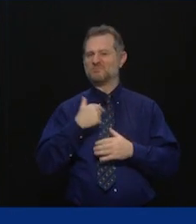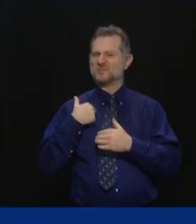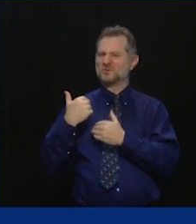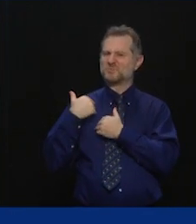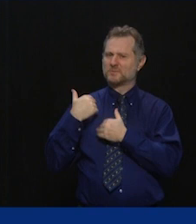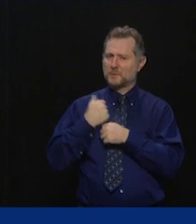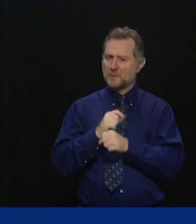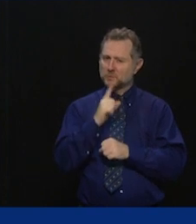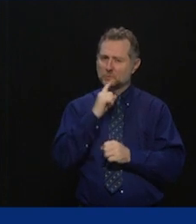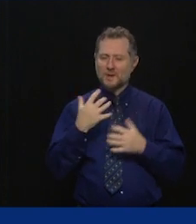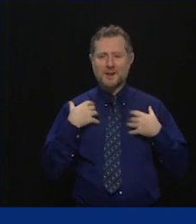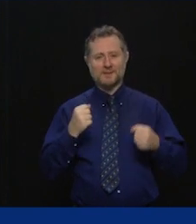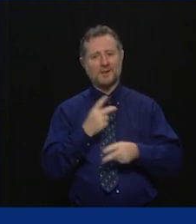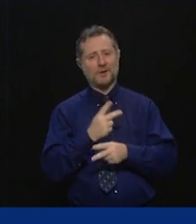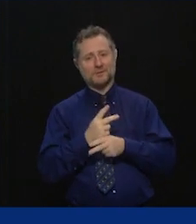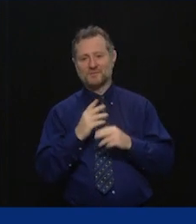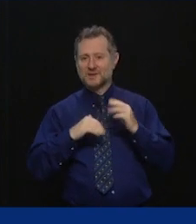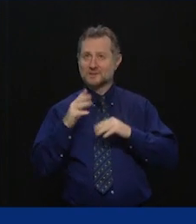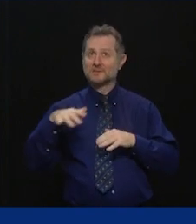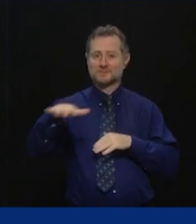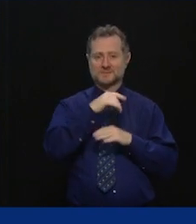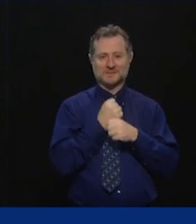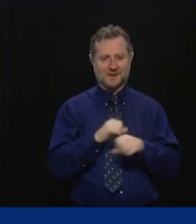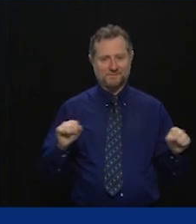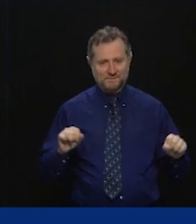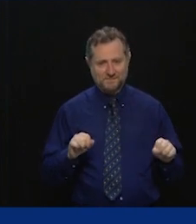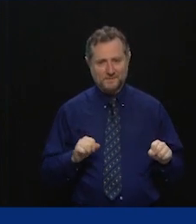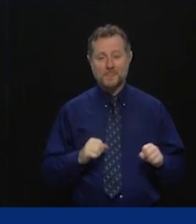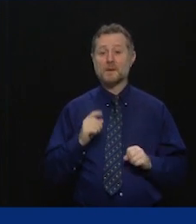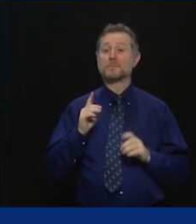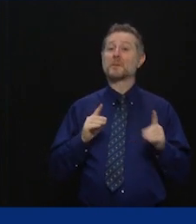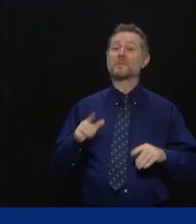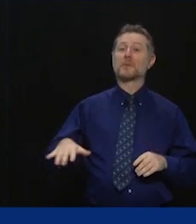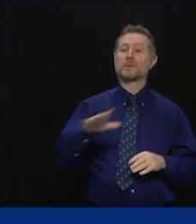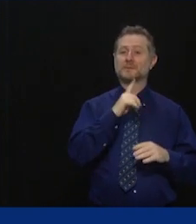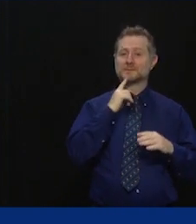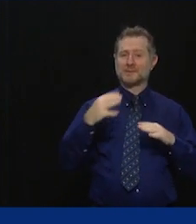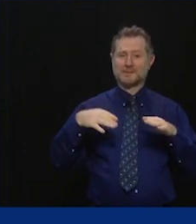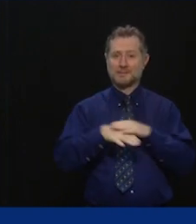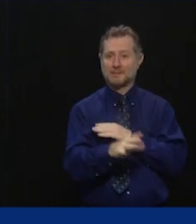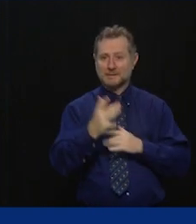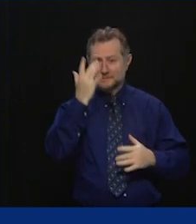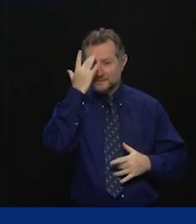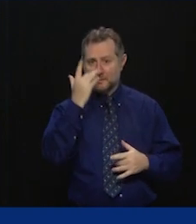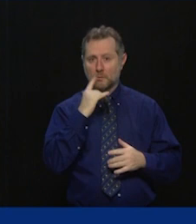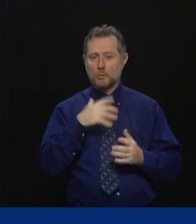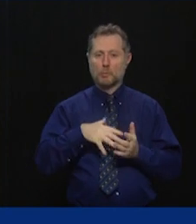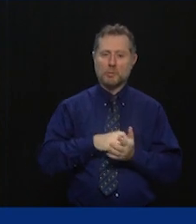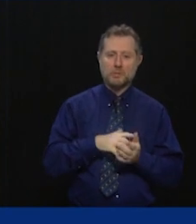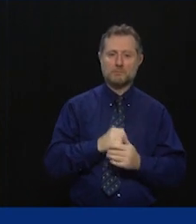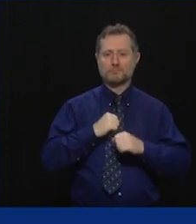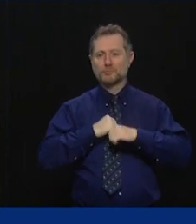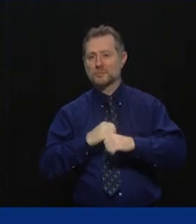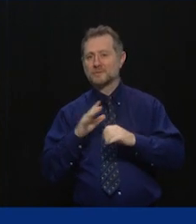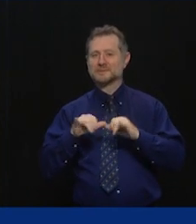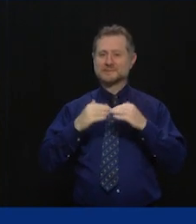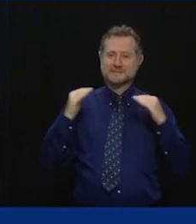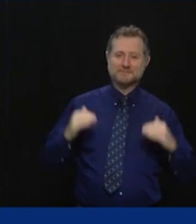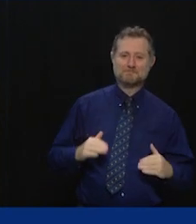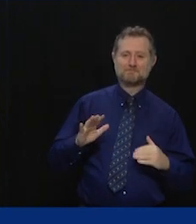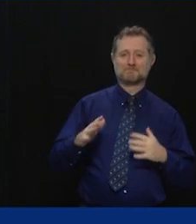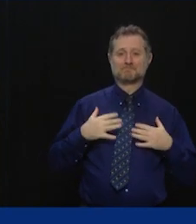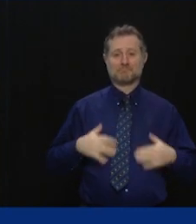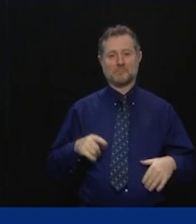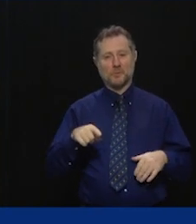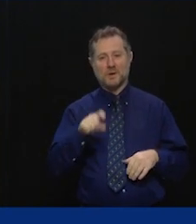healthcare facilities are safe. People coming in sick, people who are immunocompromised, perhaps by nature of them being there, they need additional